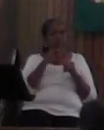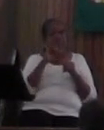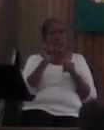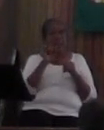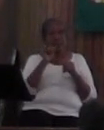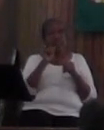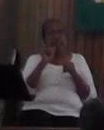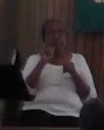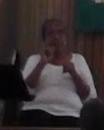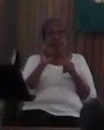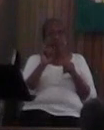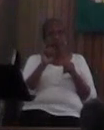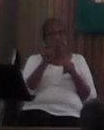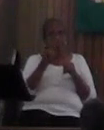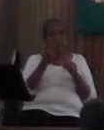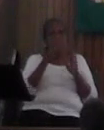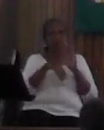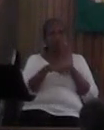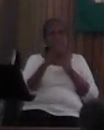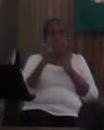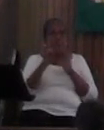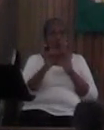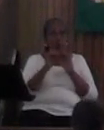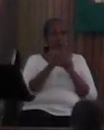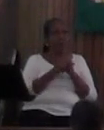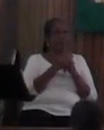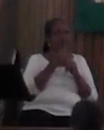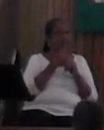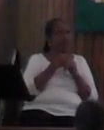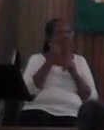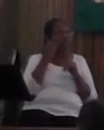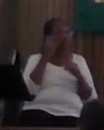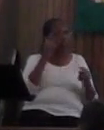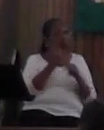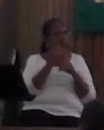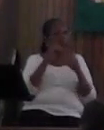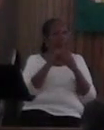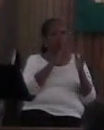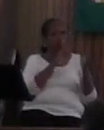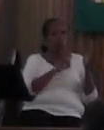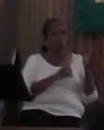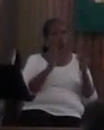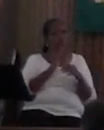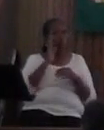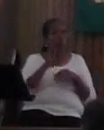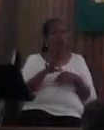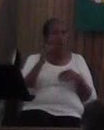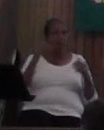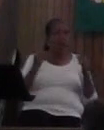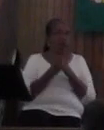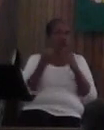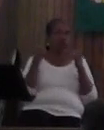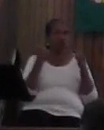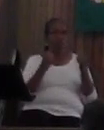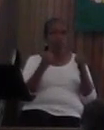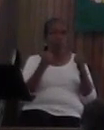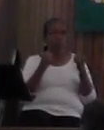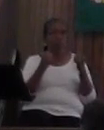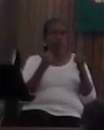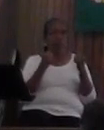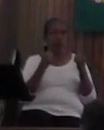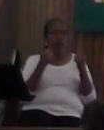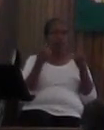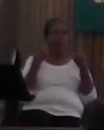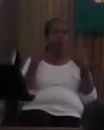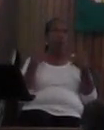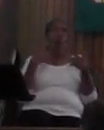chapter, verse 31, those who trust in the Lord will find new strength. They will soar high on wings